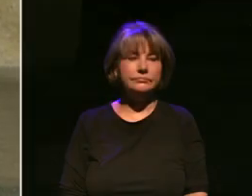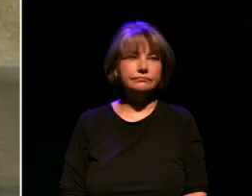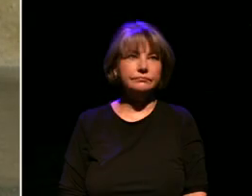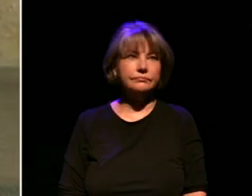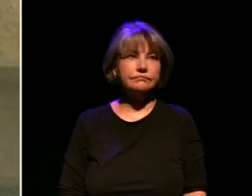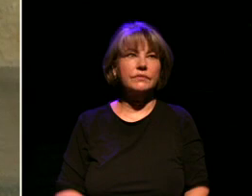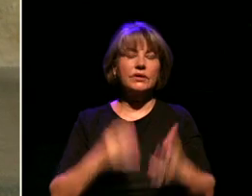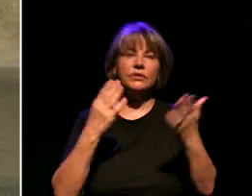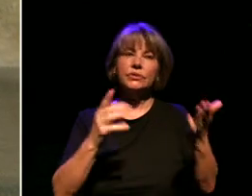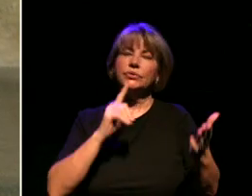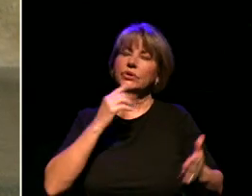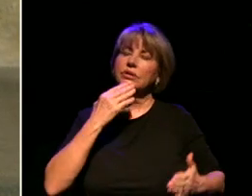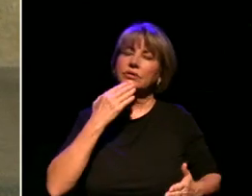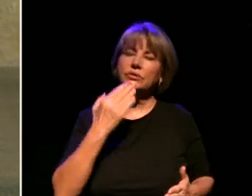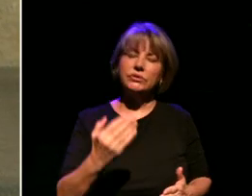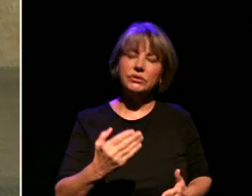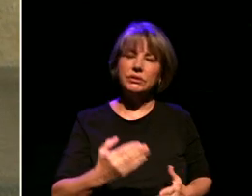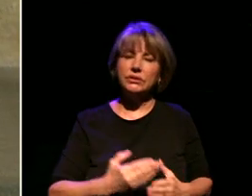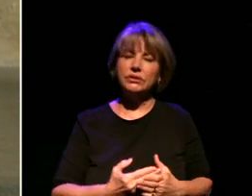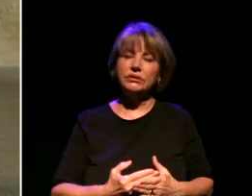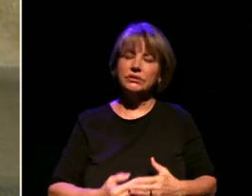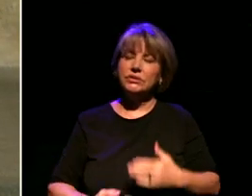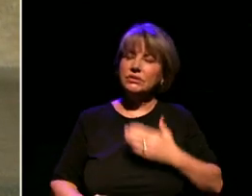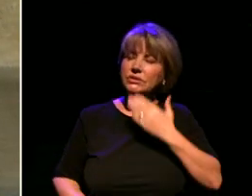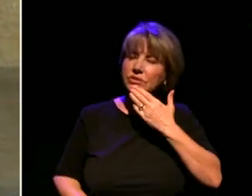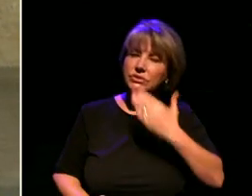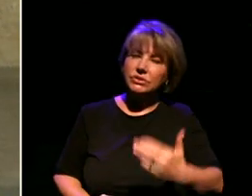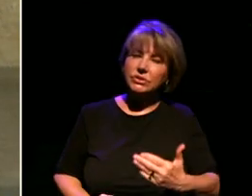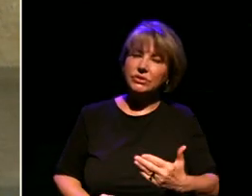You are good, good.